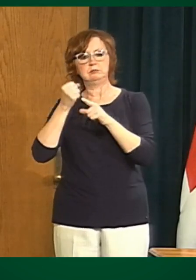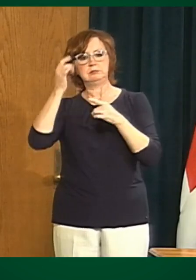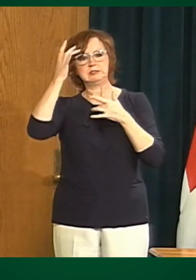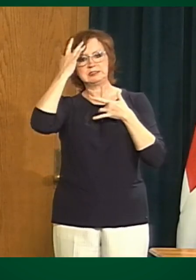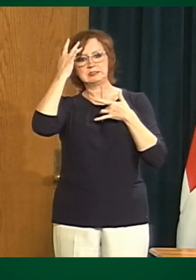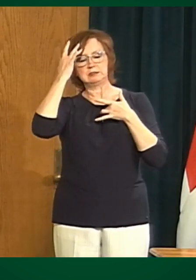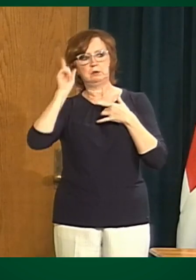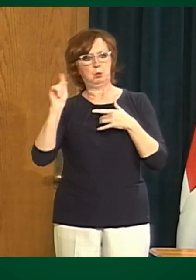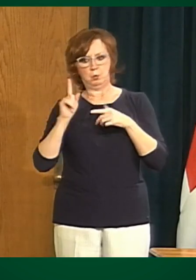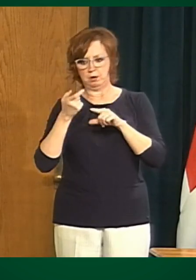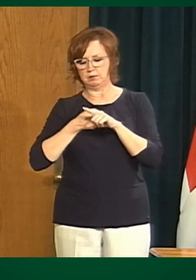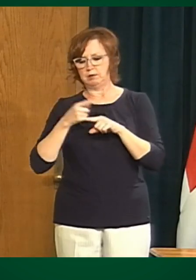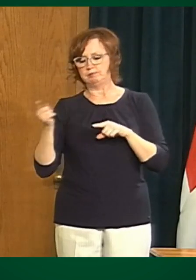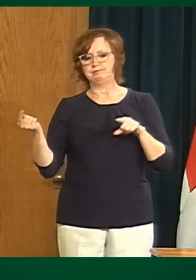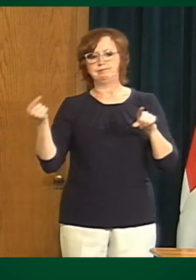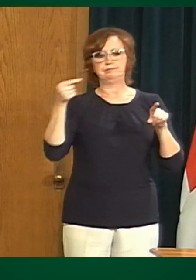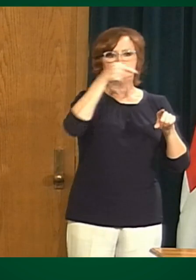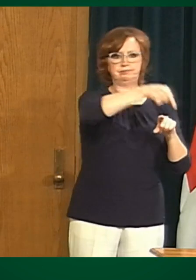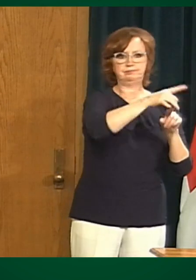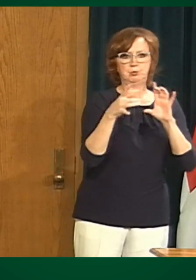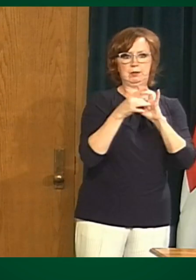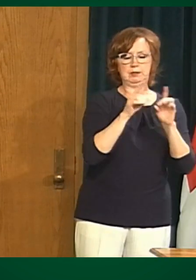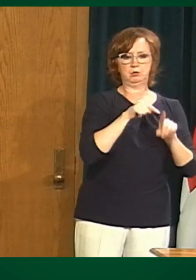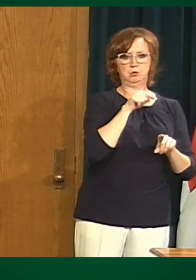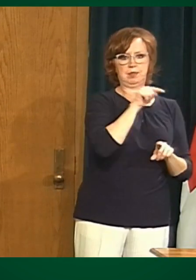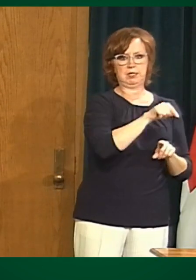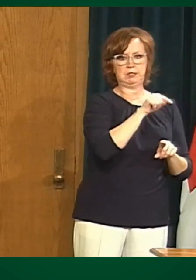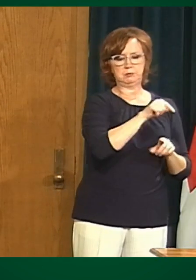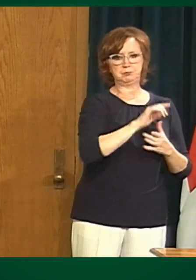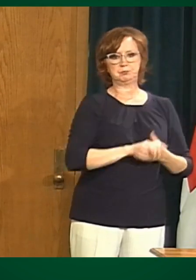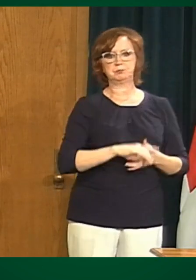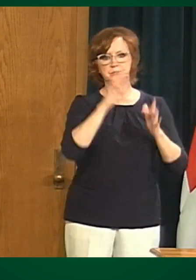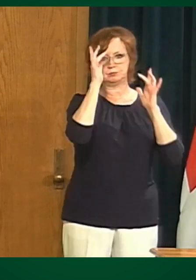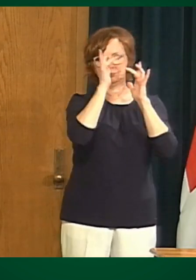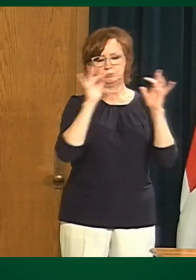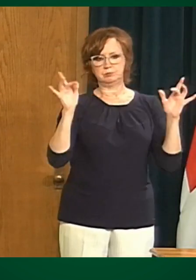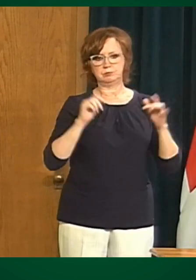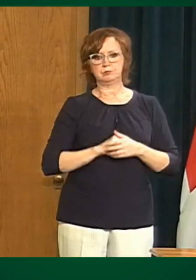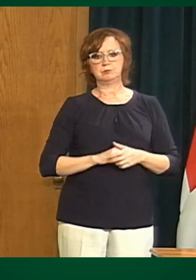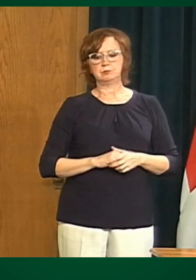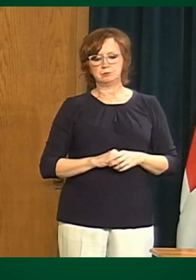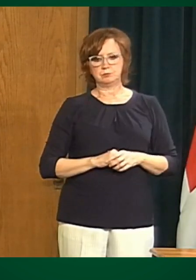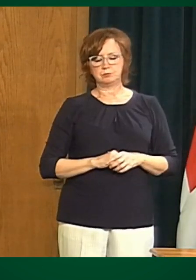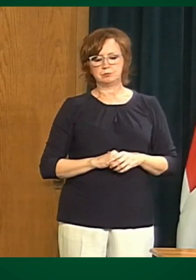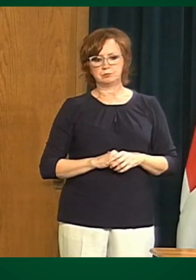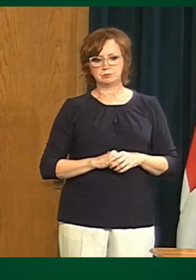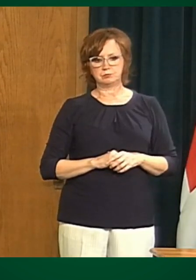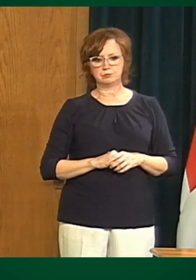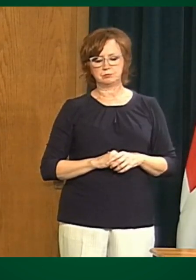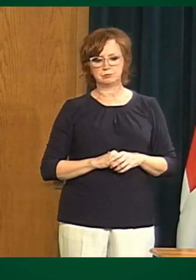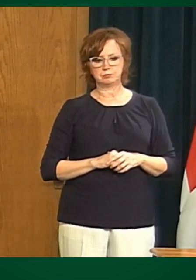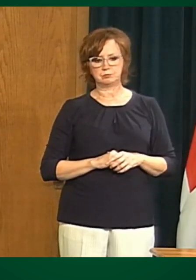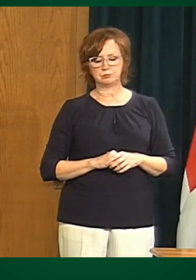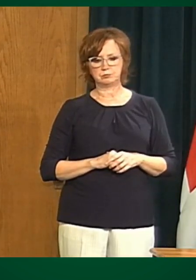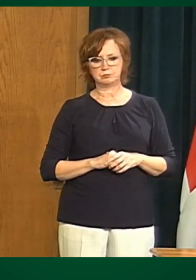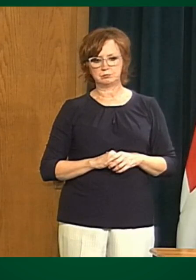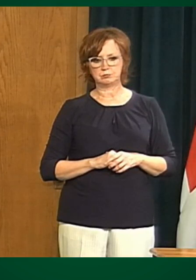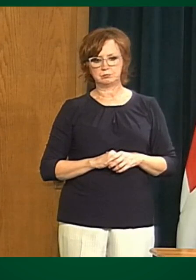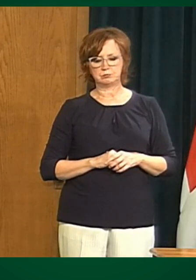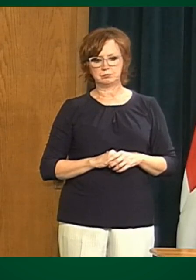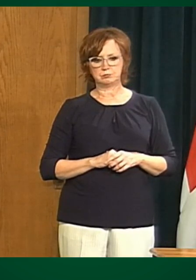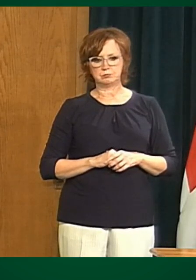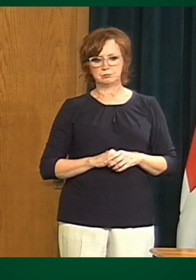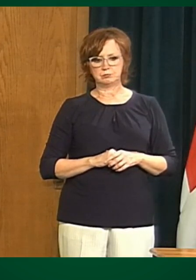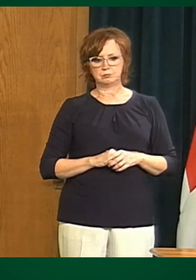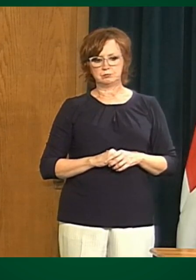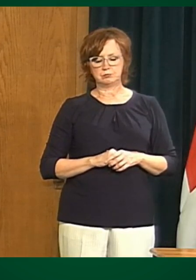discharged already, and this diagnosis was made through the contact tracing, because as part of what we